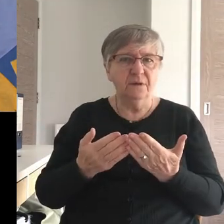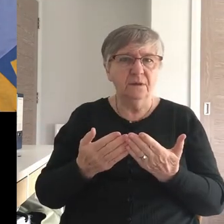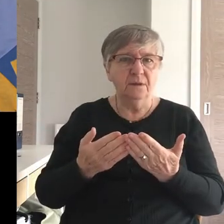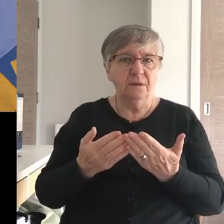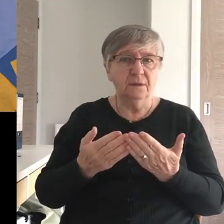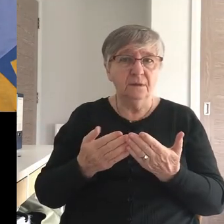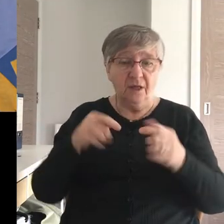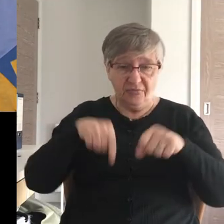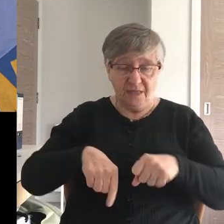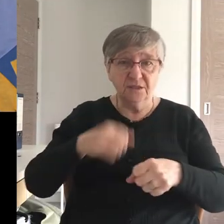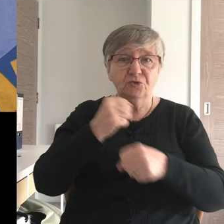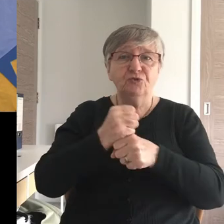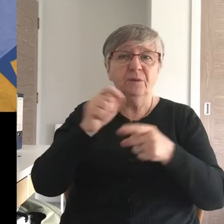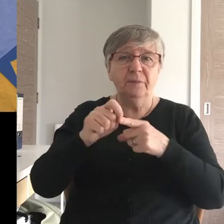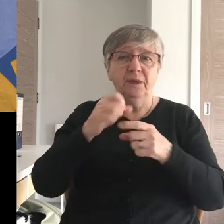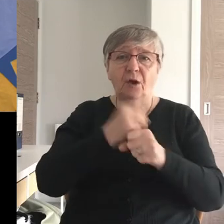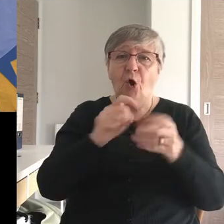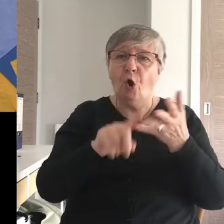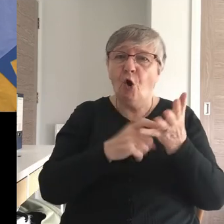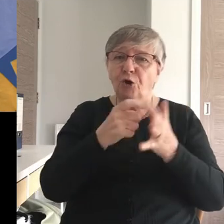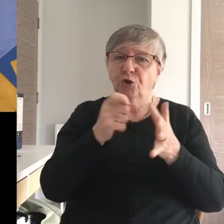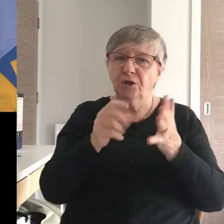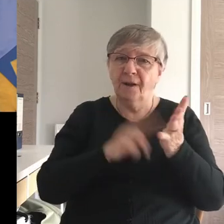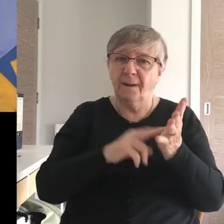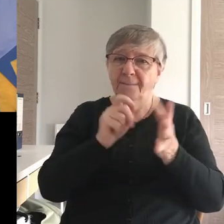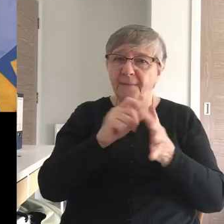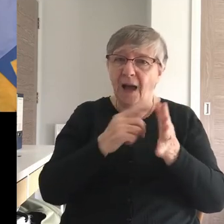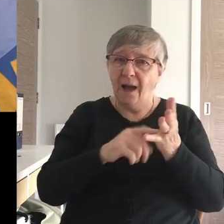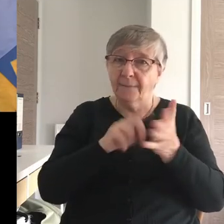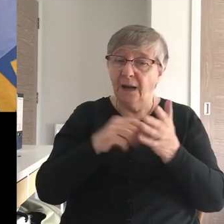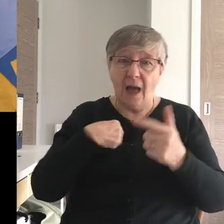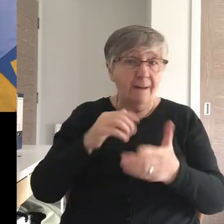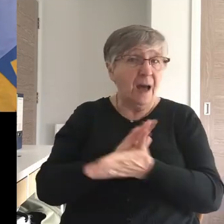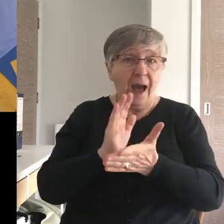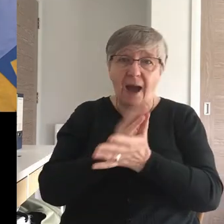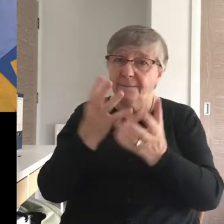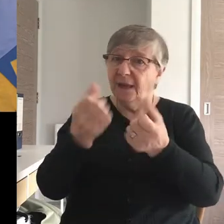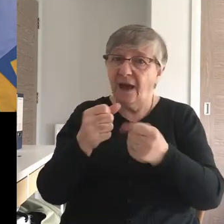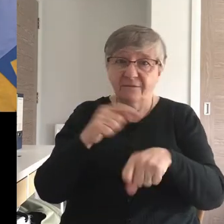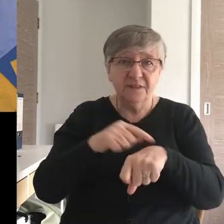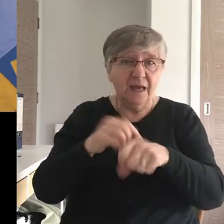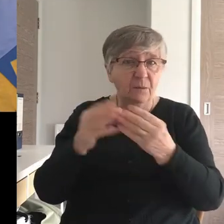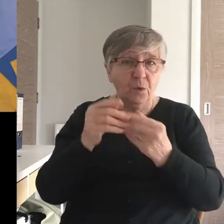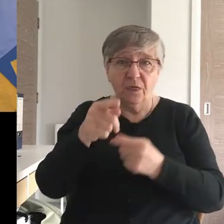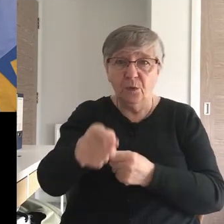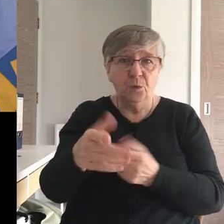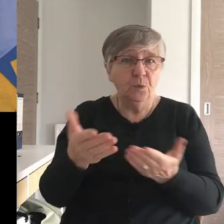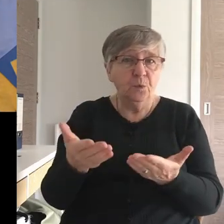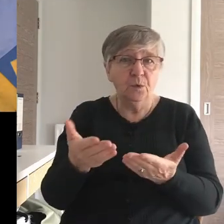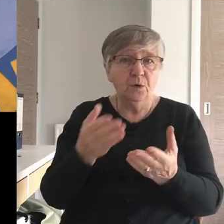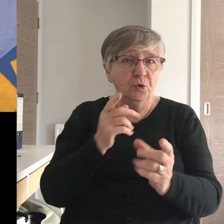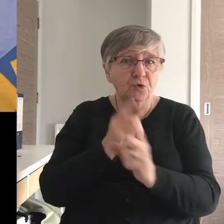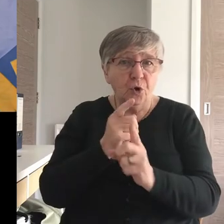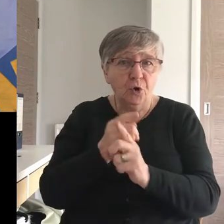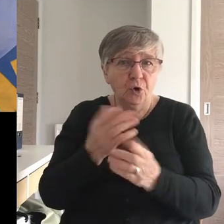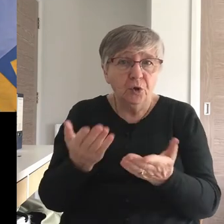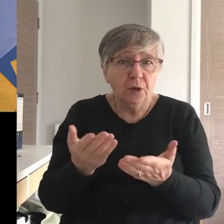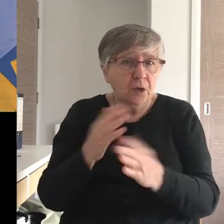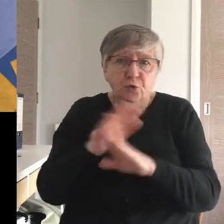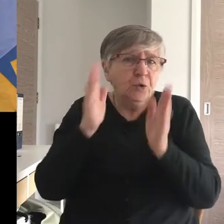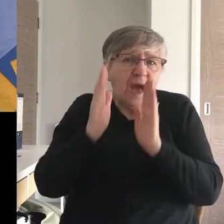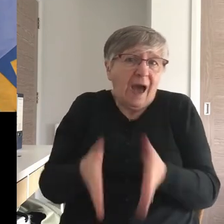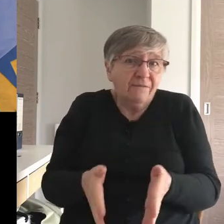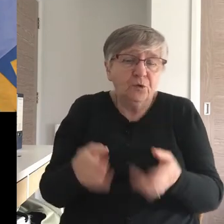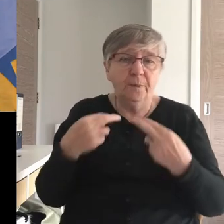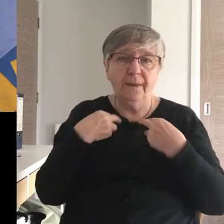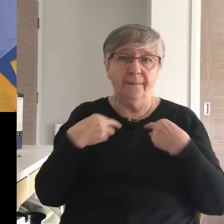GP, Gordon Palmer, is happy to spend time with anyone over these matters. But it doesn't have to be the minister.